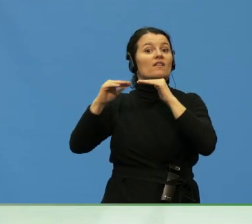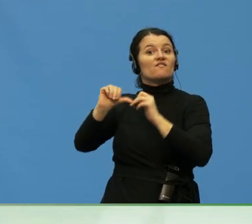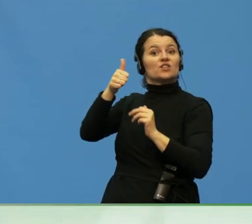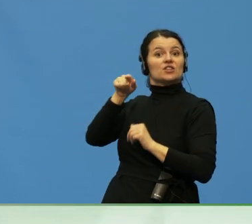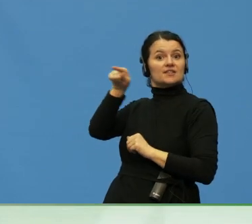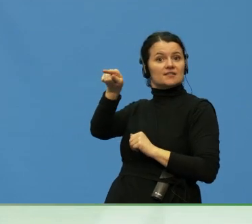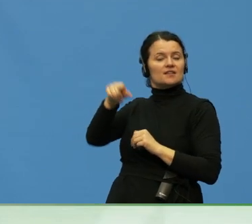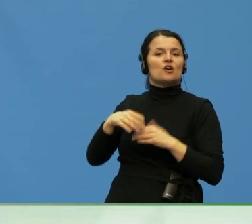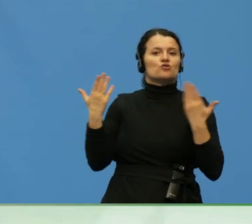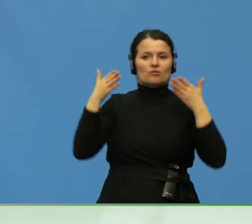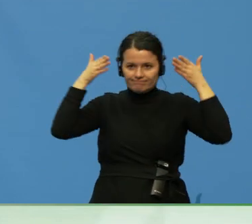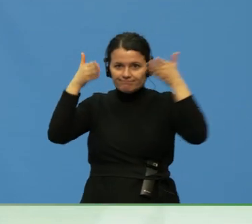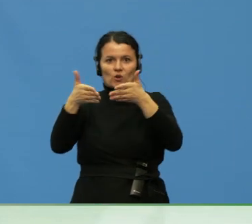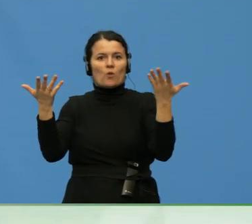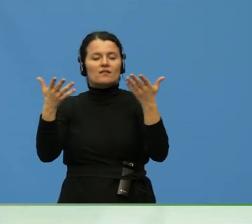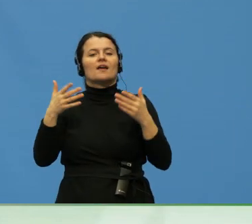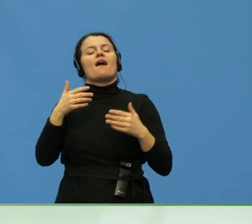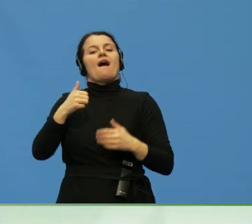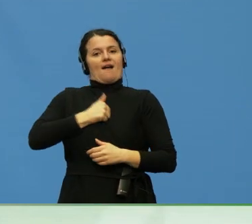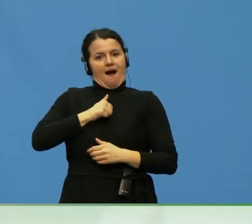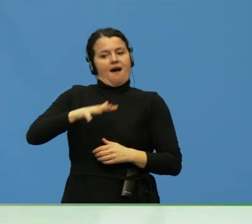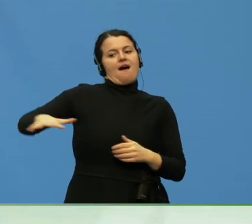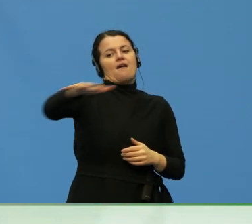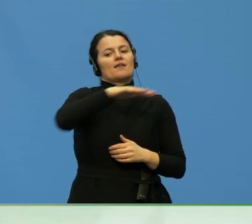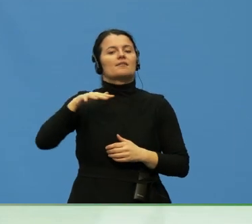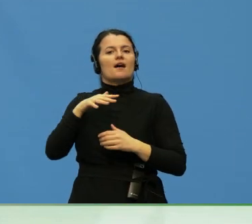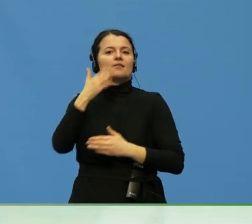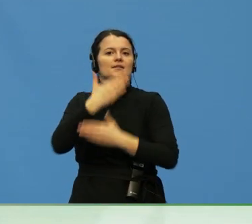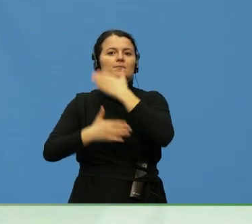inclusion and accessibility in Canada. Welcome, Carla.